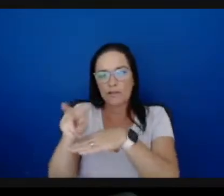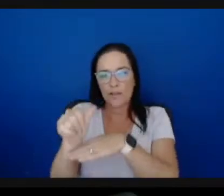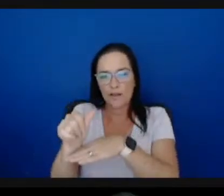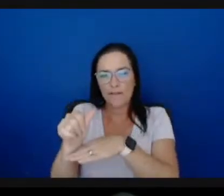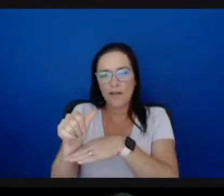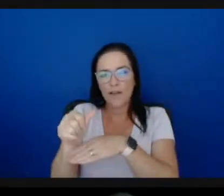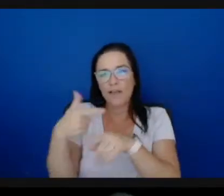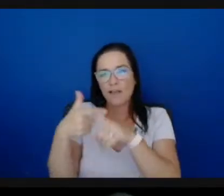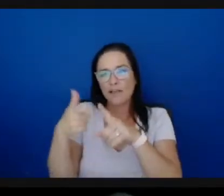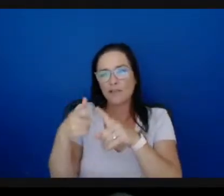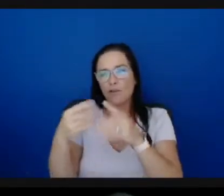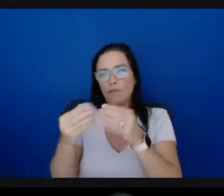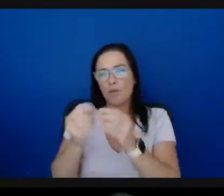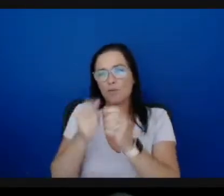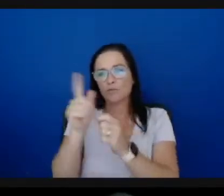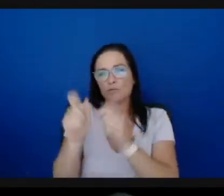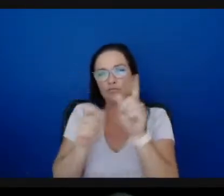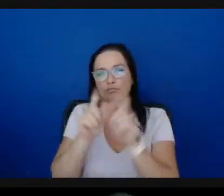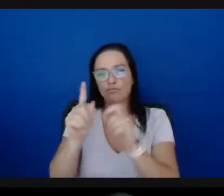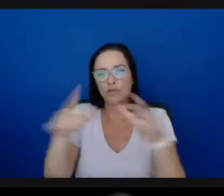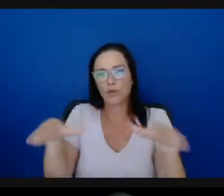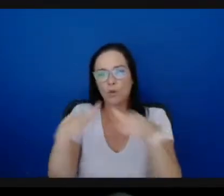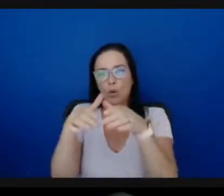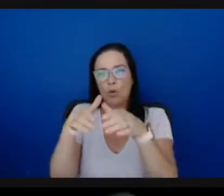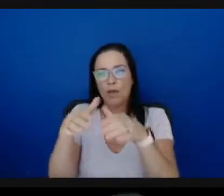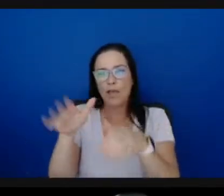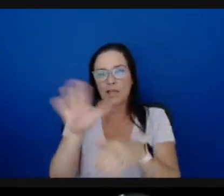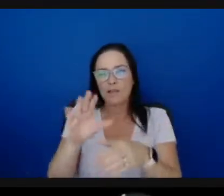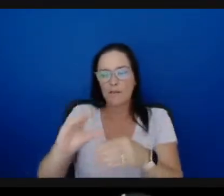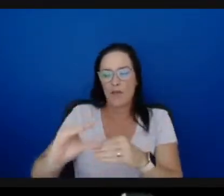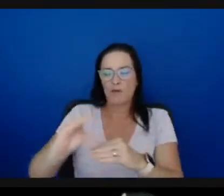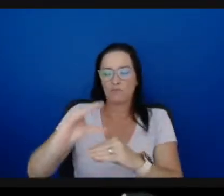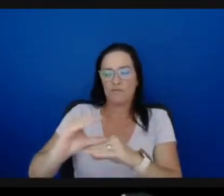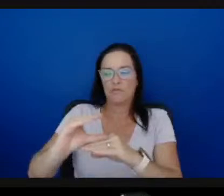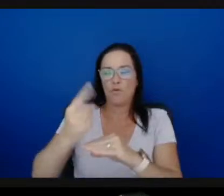cones. The flow is about a foot thick at the edge.